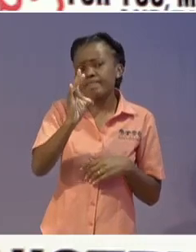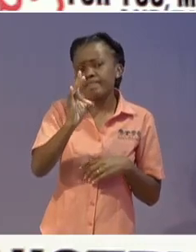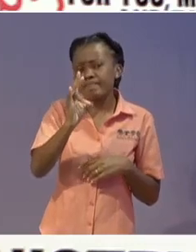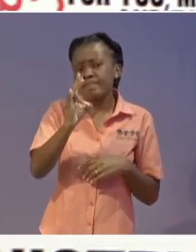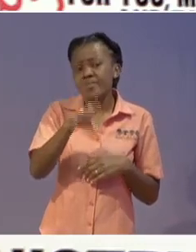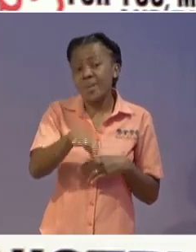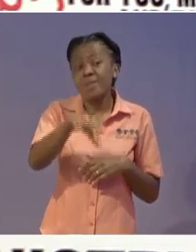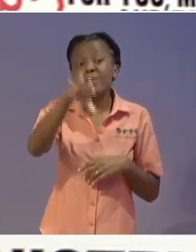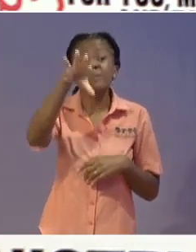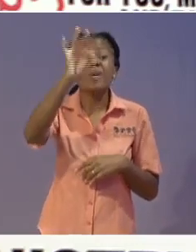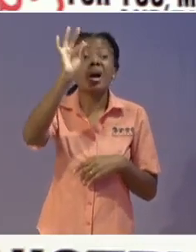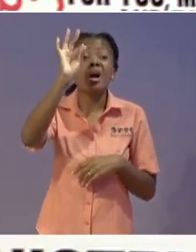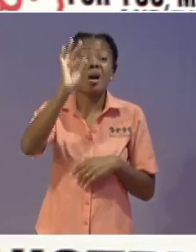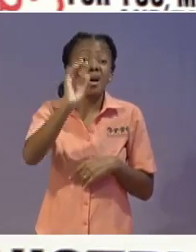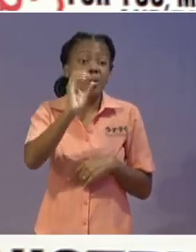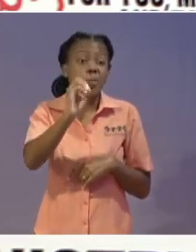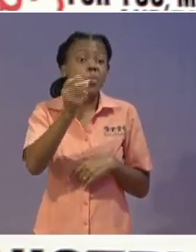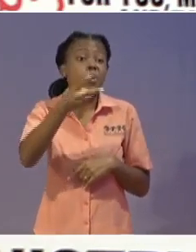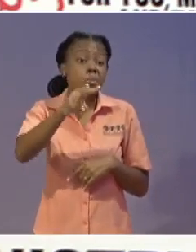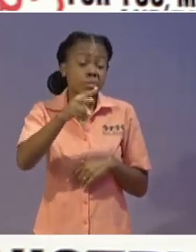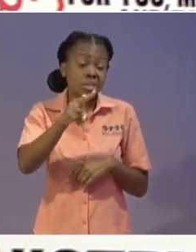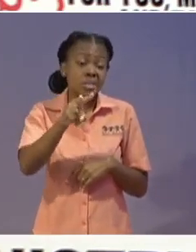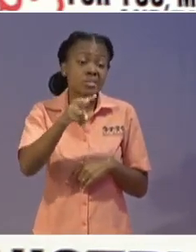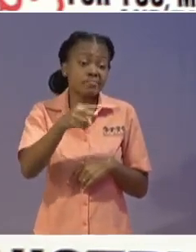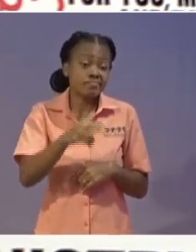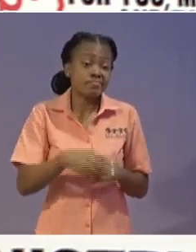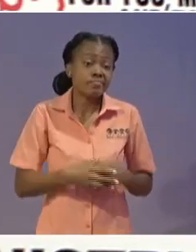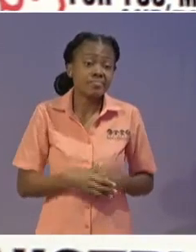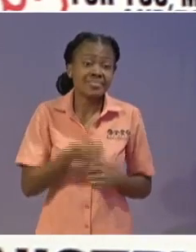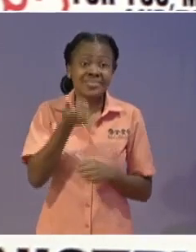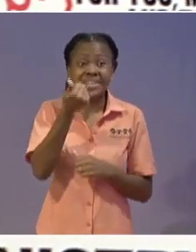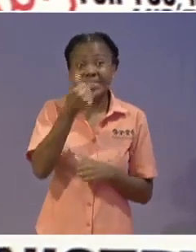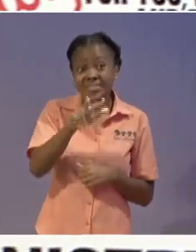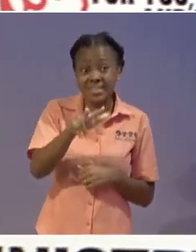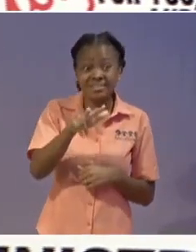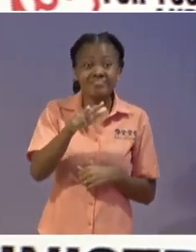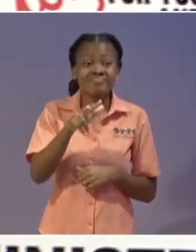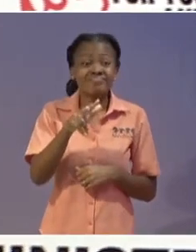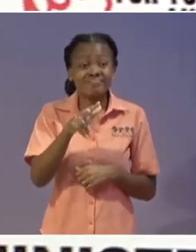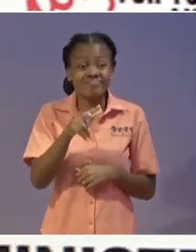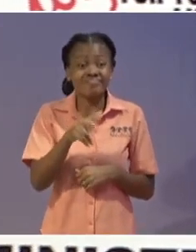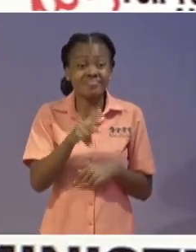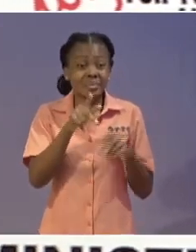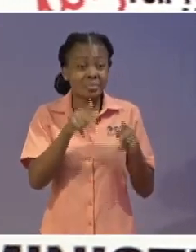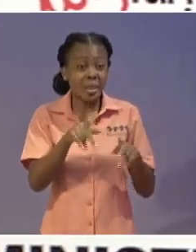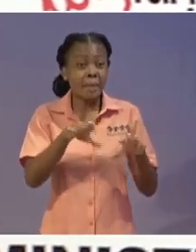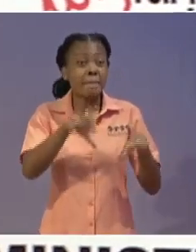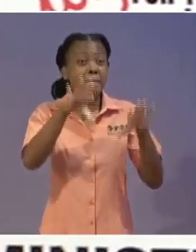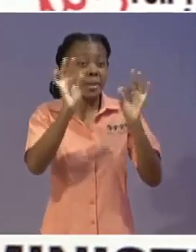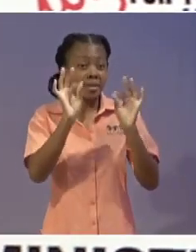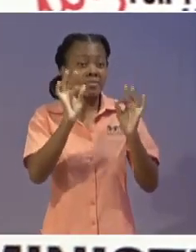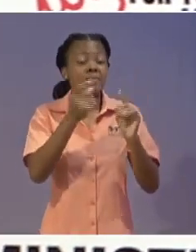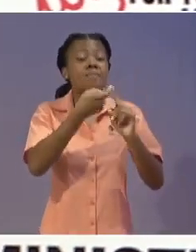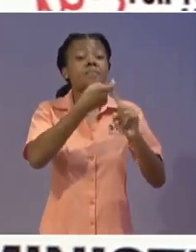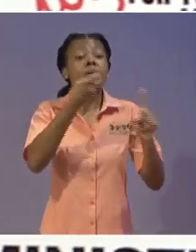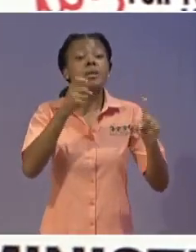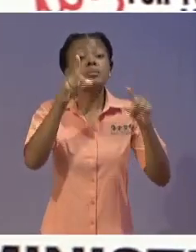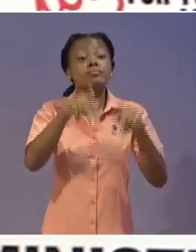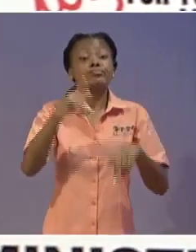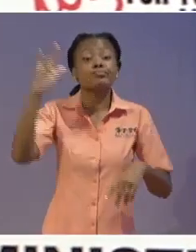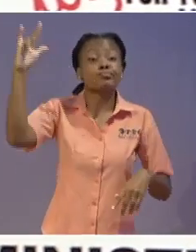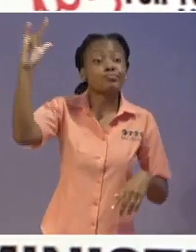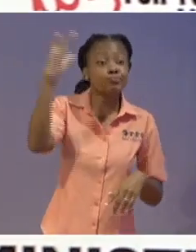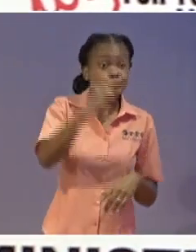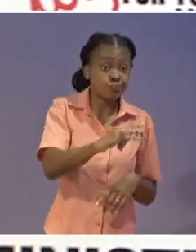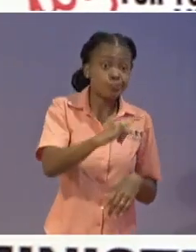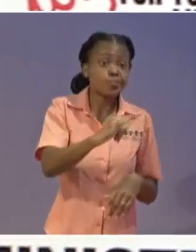or mild. 13 of them picked up almost incidentally in terms of travel. So you find that all